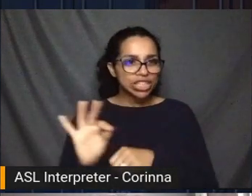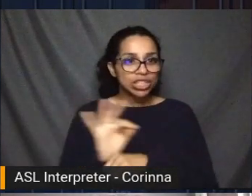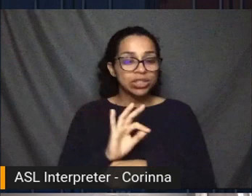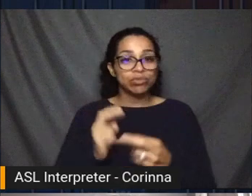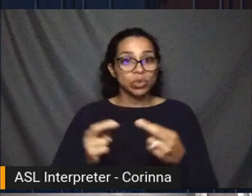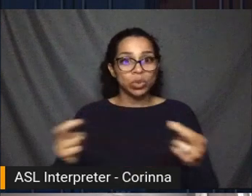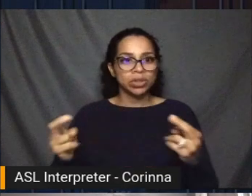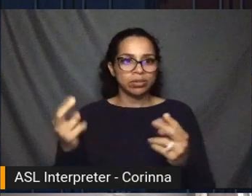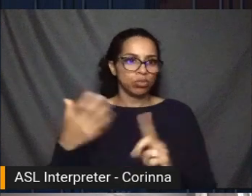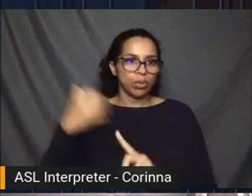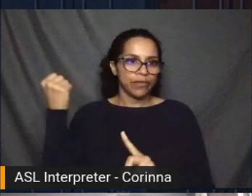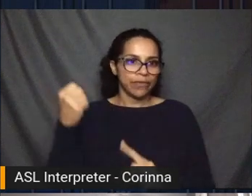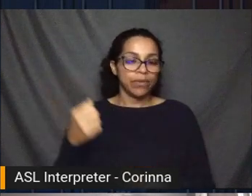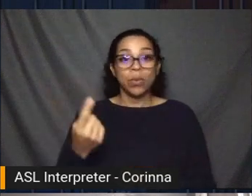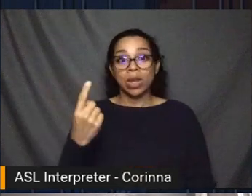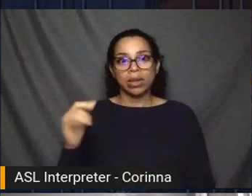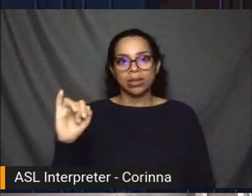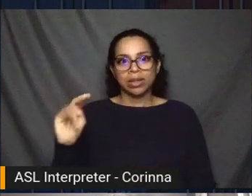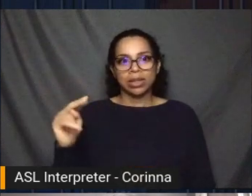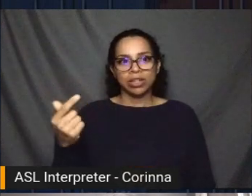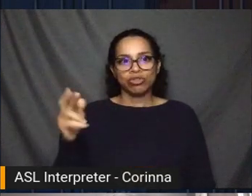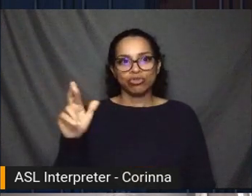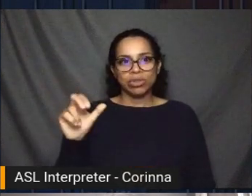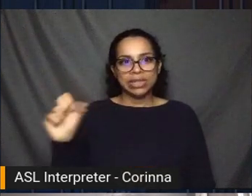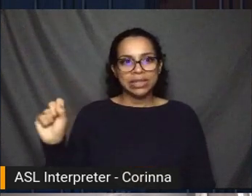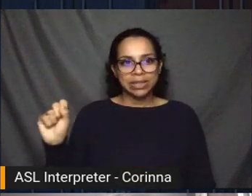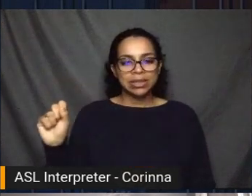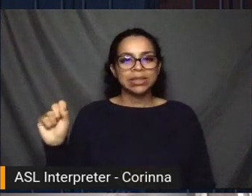Ingress resource. Okay, so